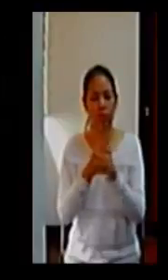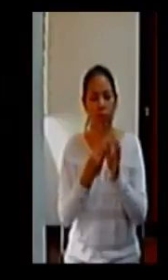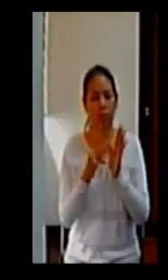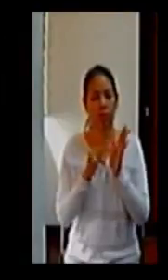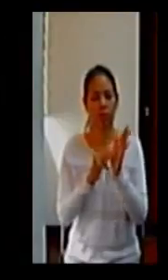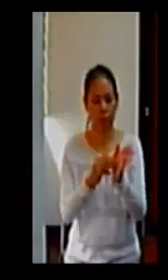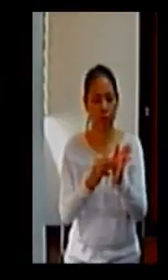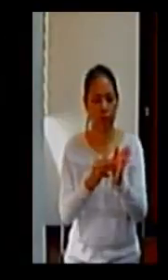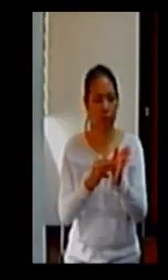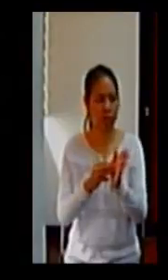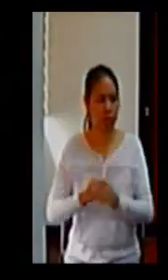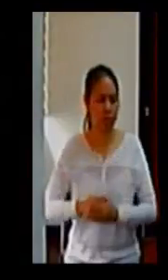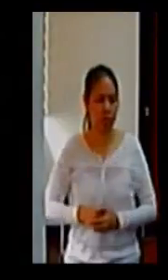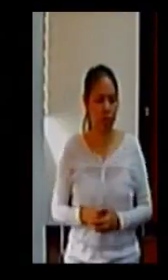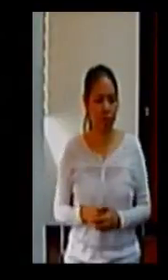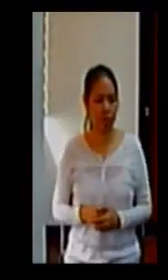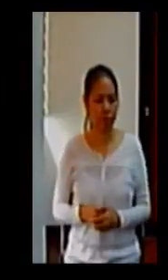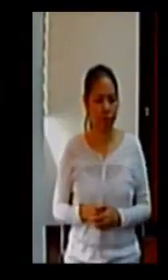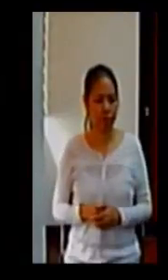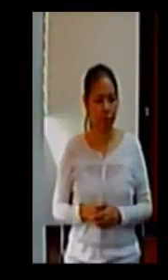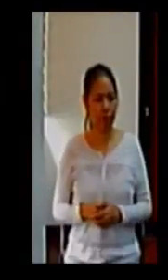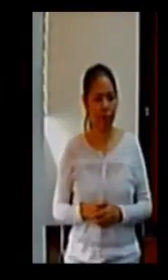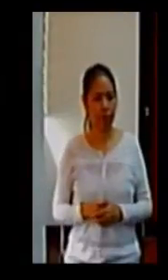after this hearing.